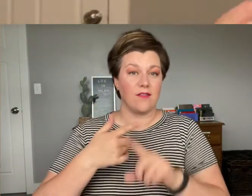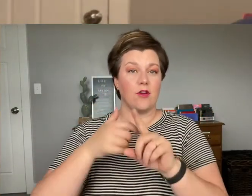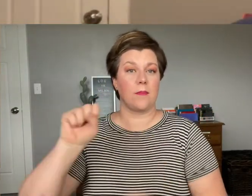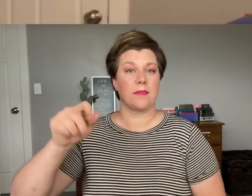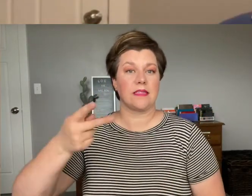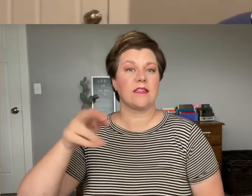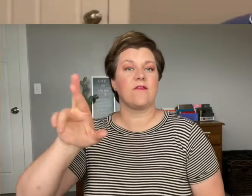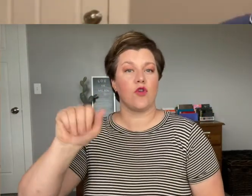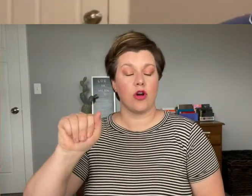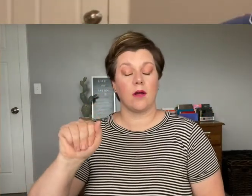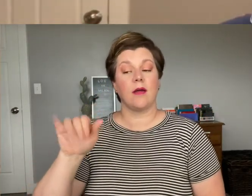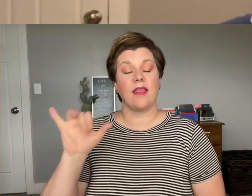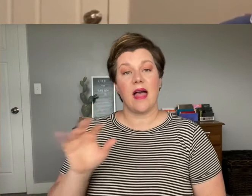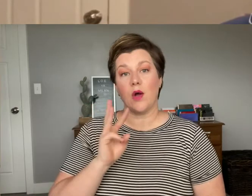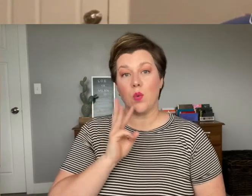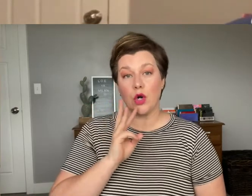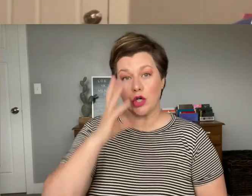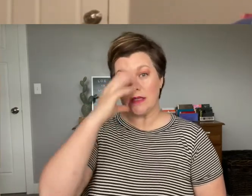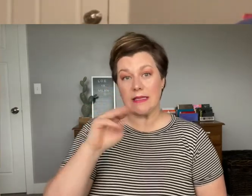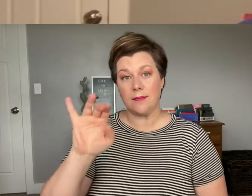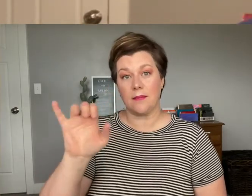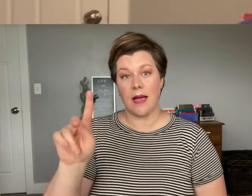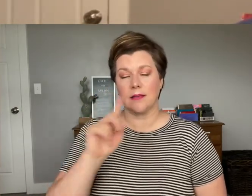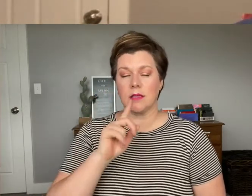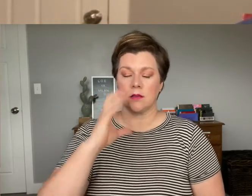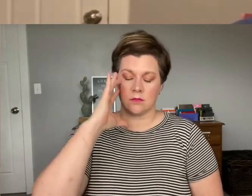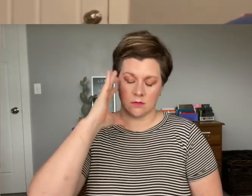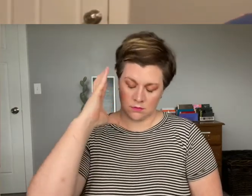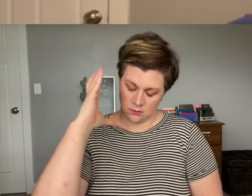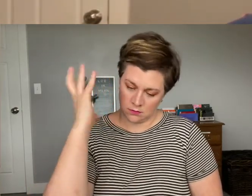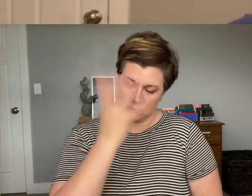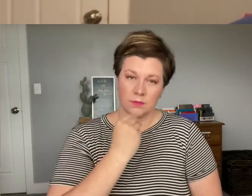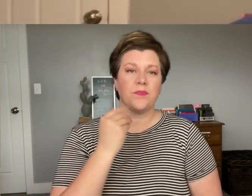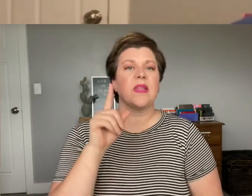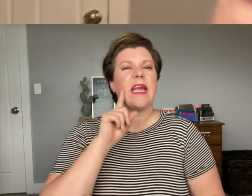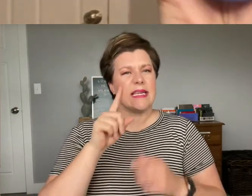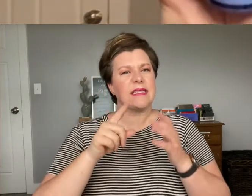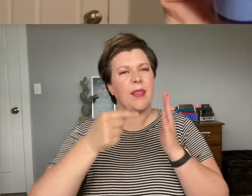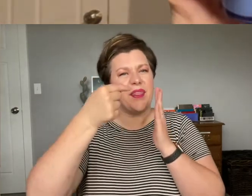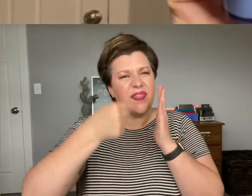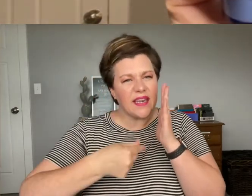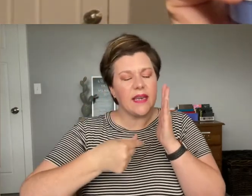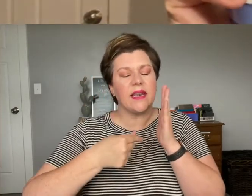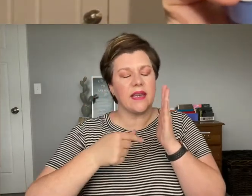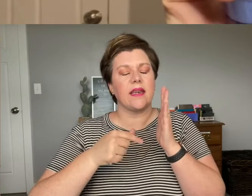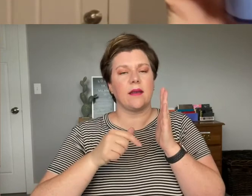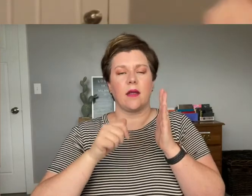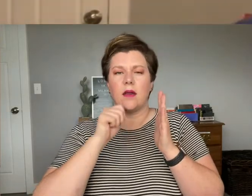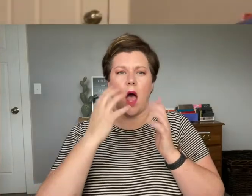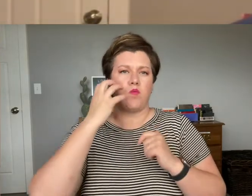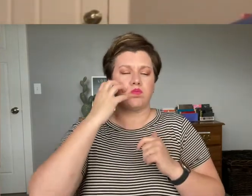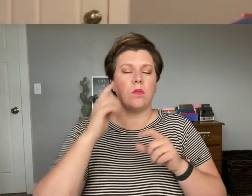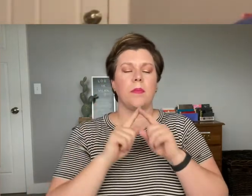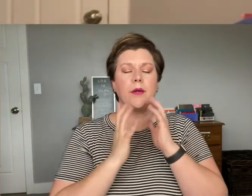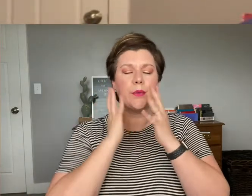from Sephora, and the Laneige water sleeping mask is lovely. It is just a thin formula,